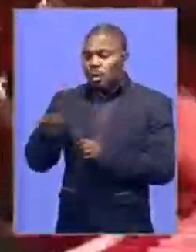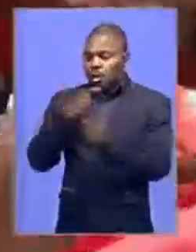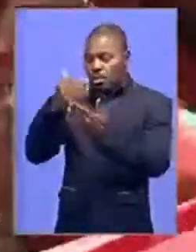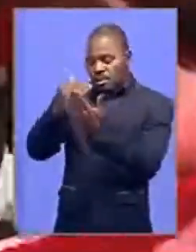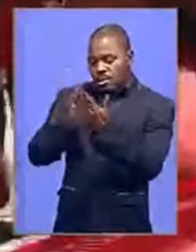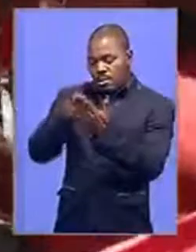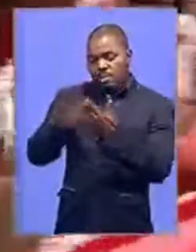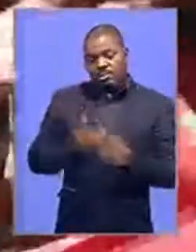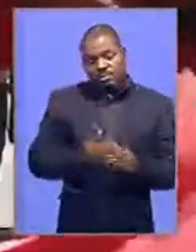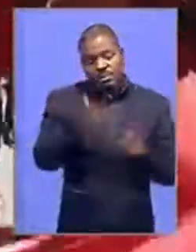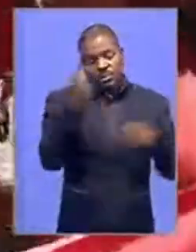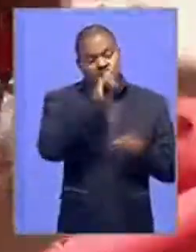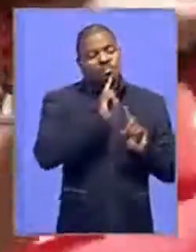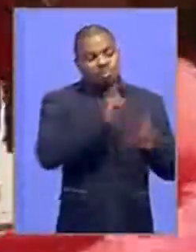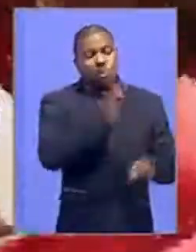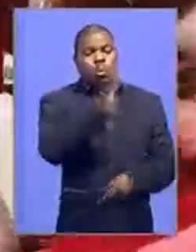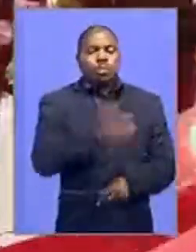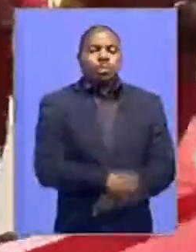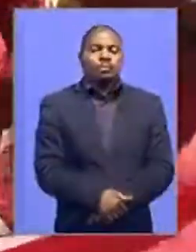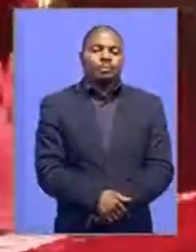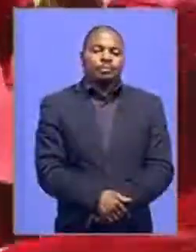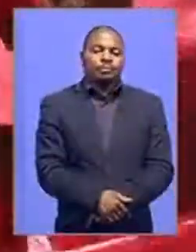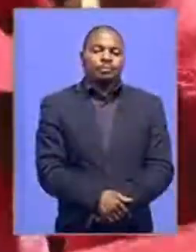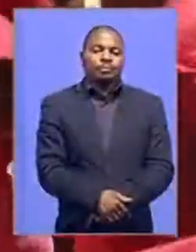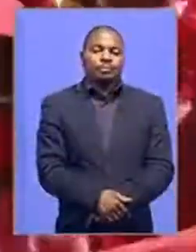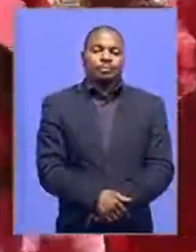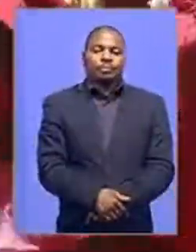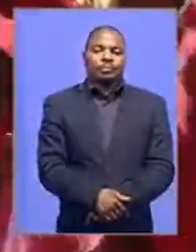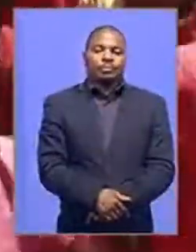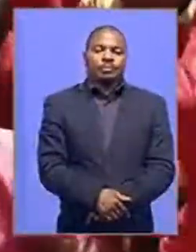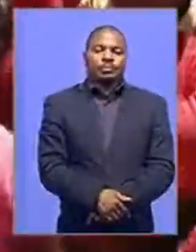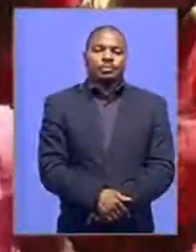mo malatsing a 7. Motlalipolo Morake, SABC News, Kimberley.